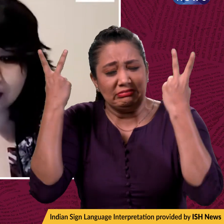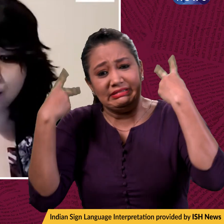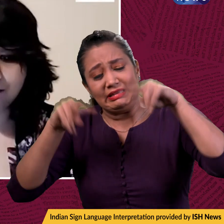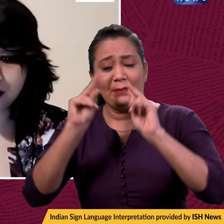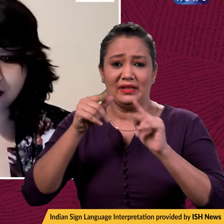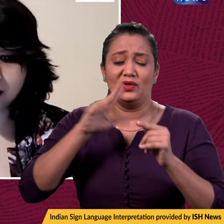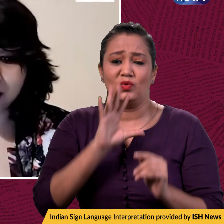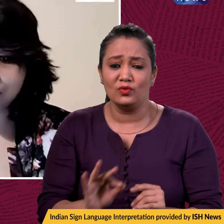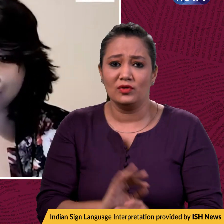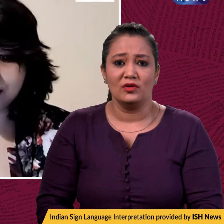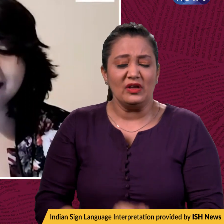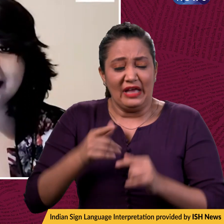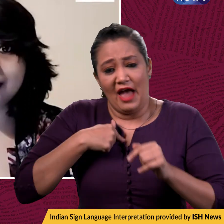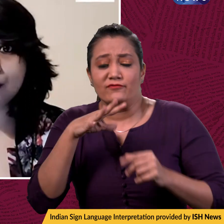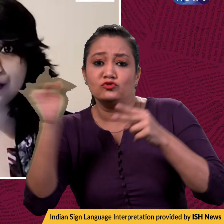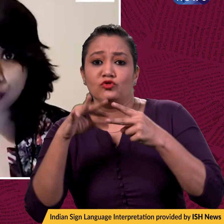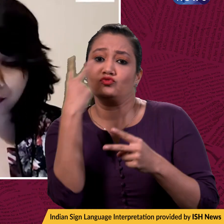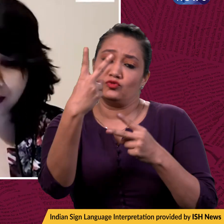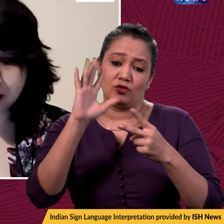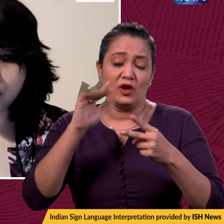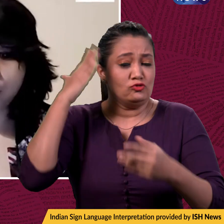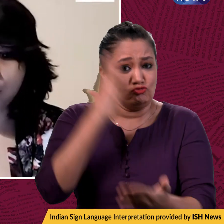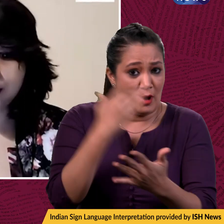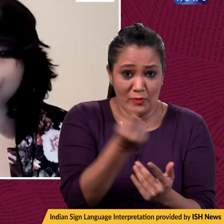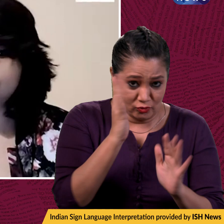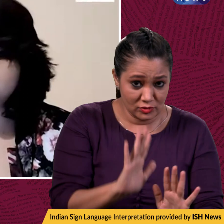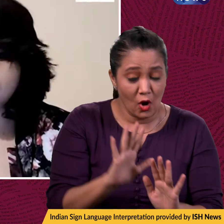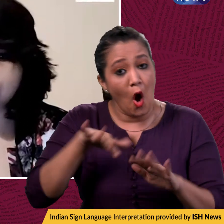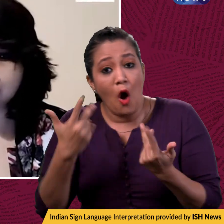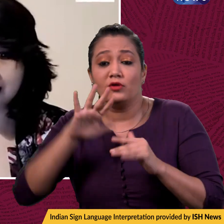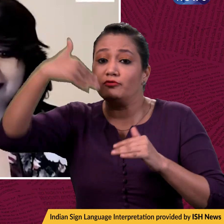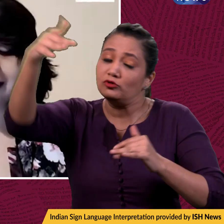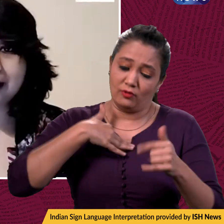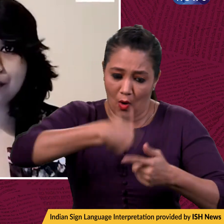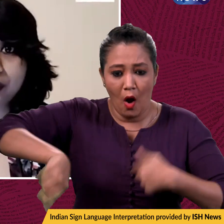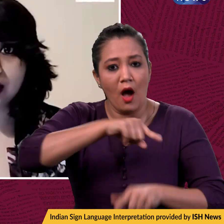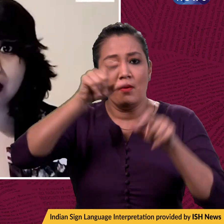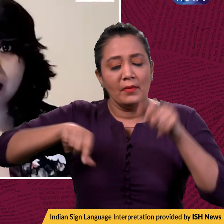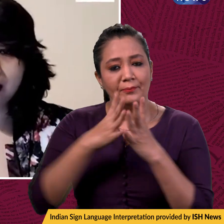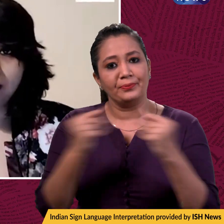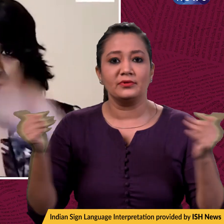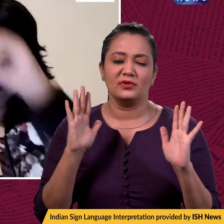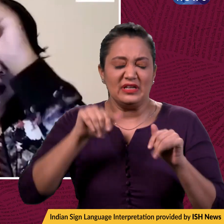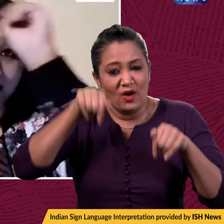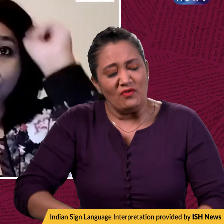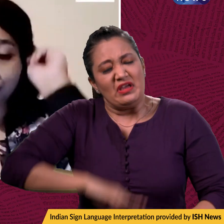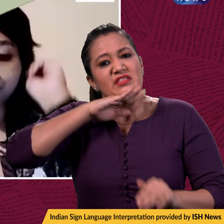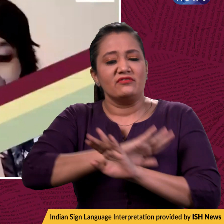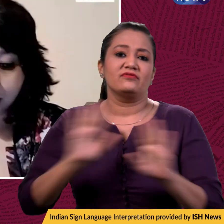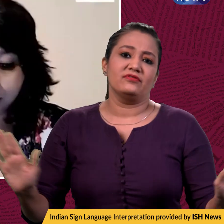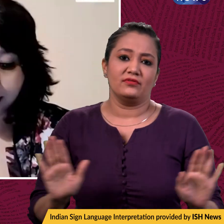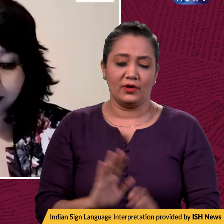brink. We face a stark choice. Either we stop it or it stops us. It's time to say enough. End